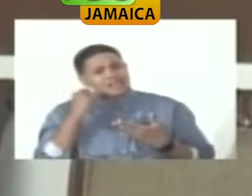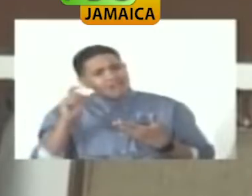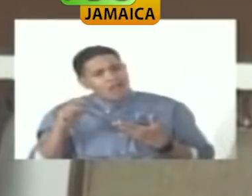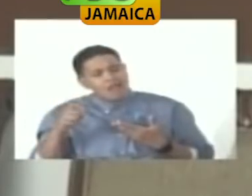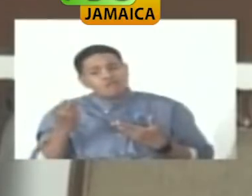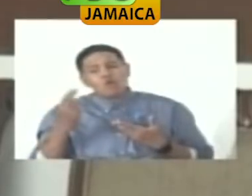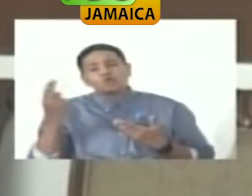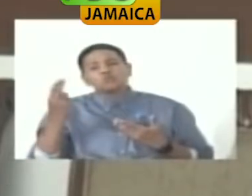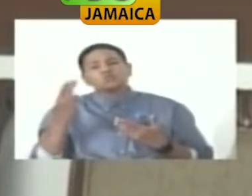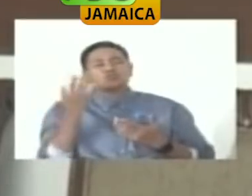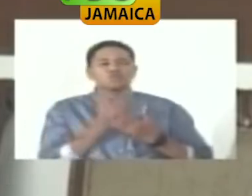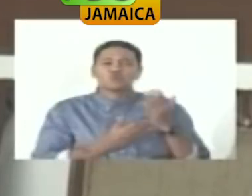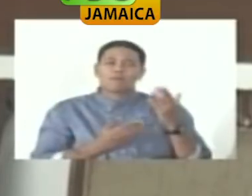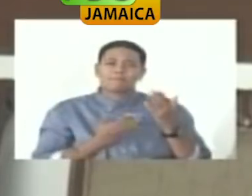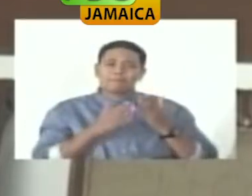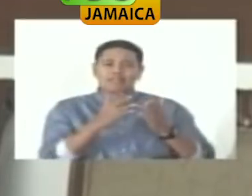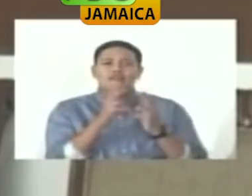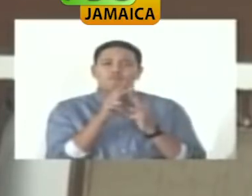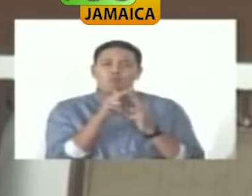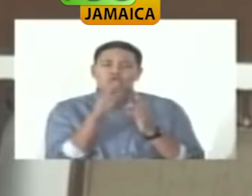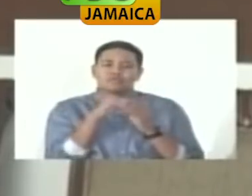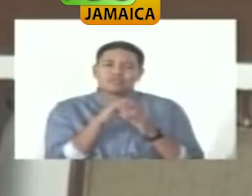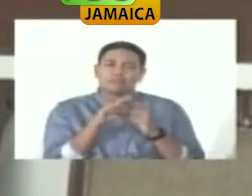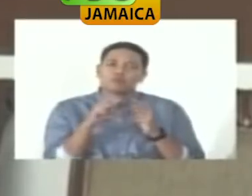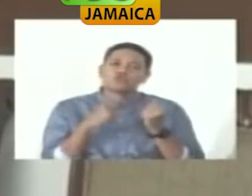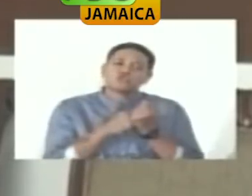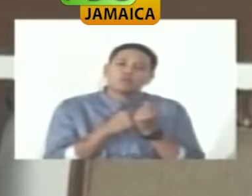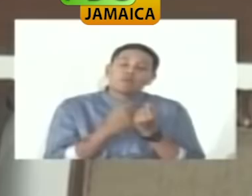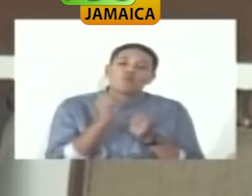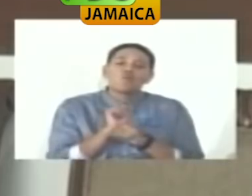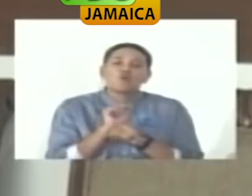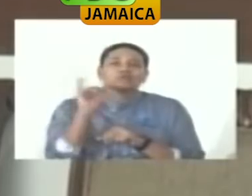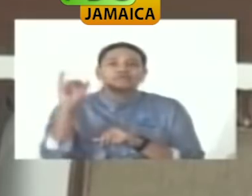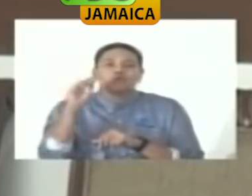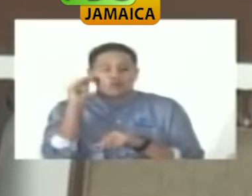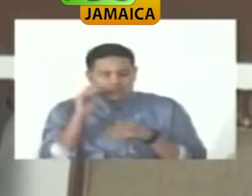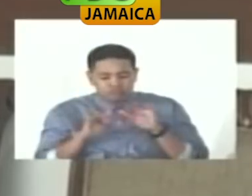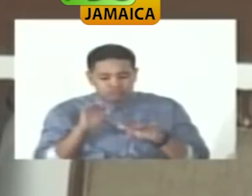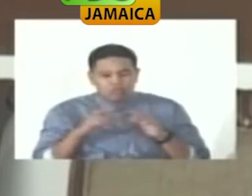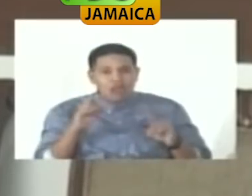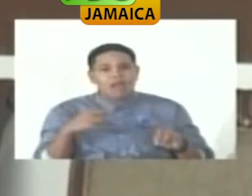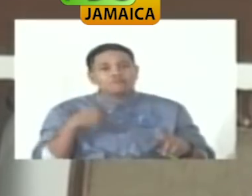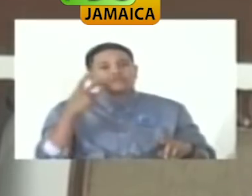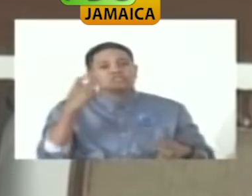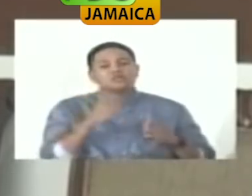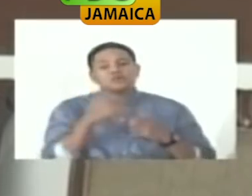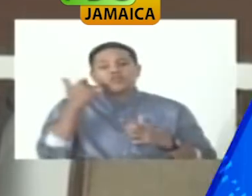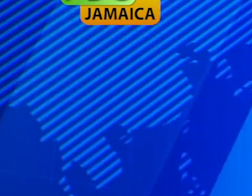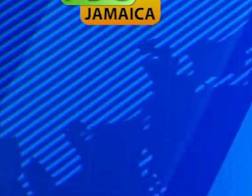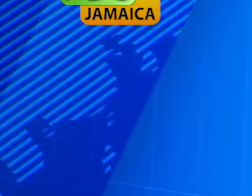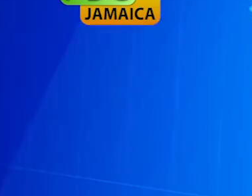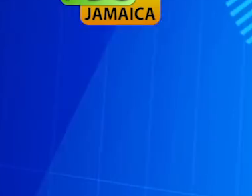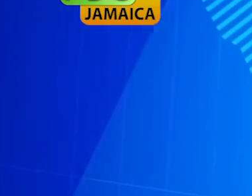some combination of that, but also to support remote working. For the news on PBCJ, I'm Gabrielle